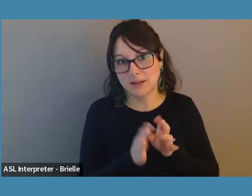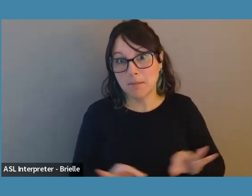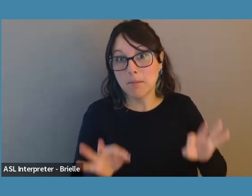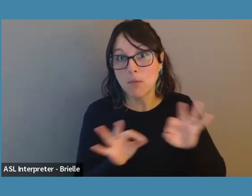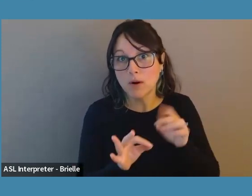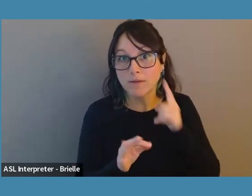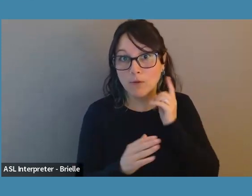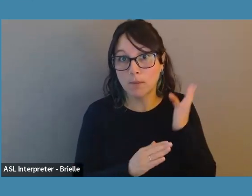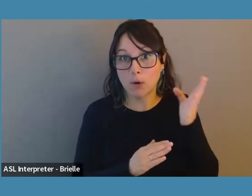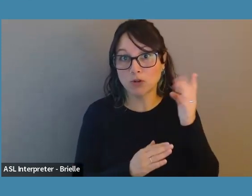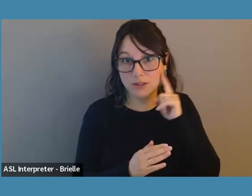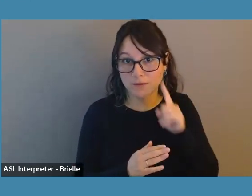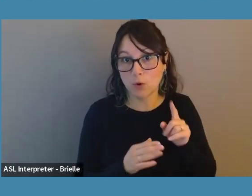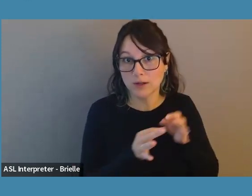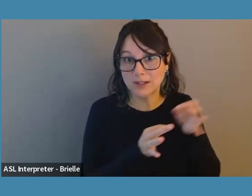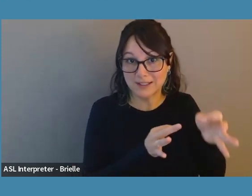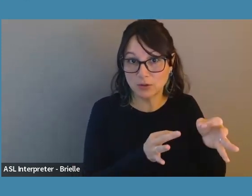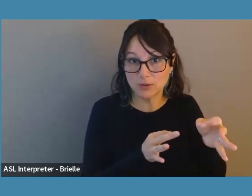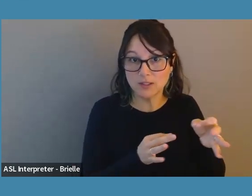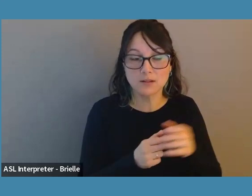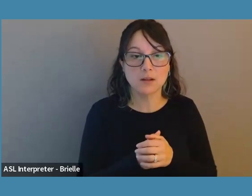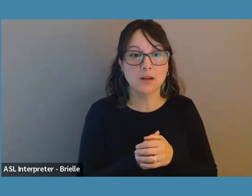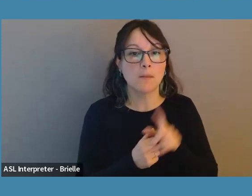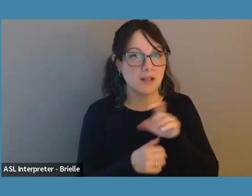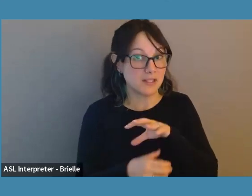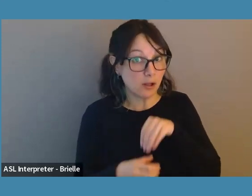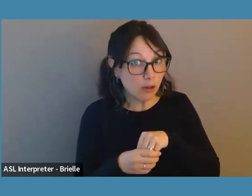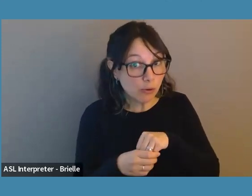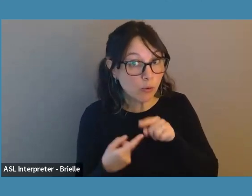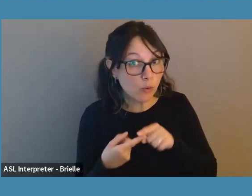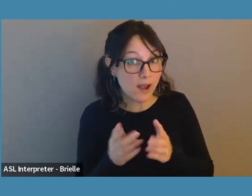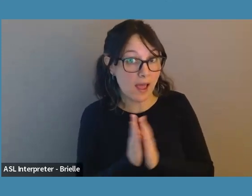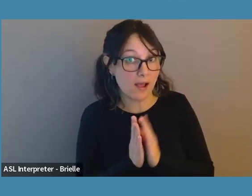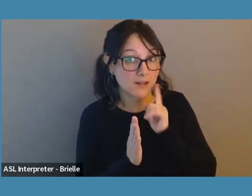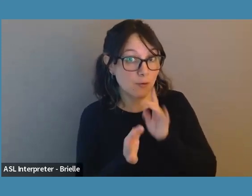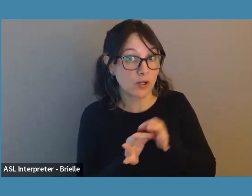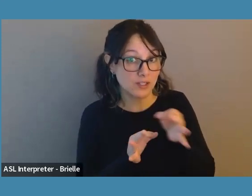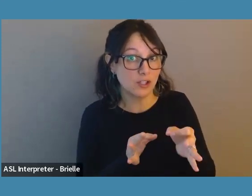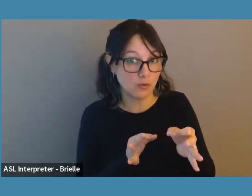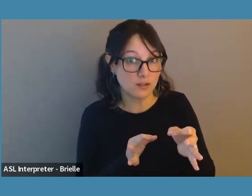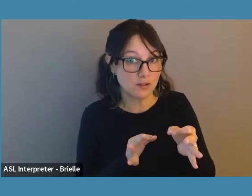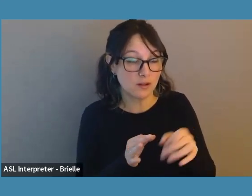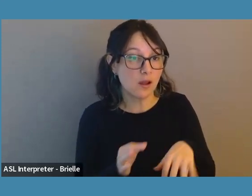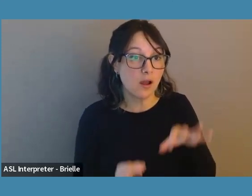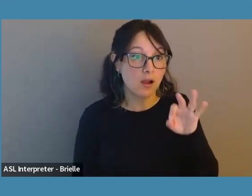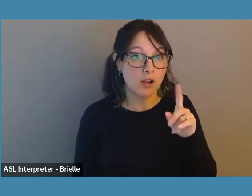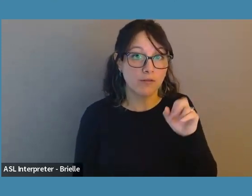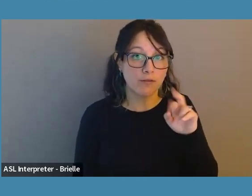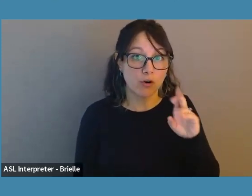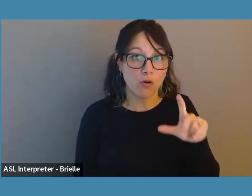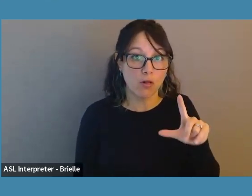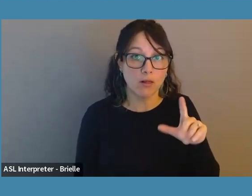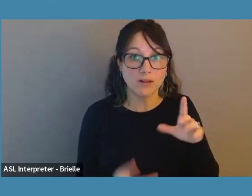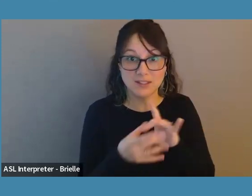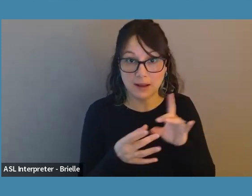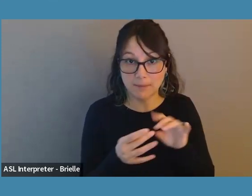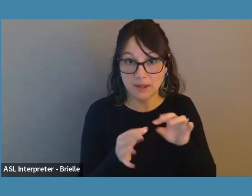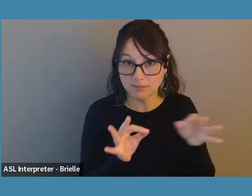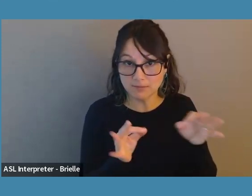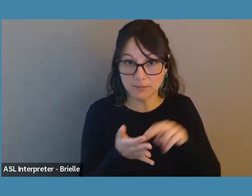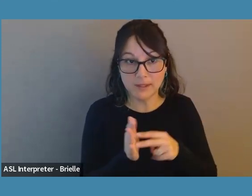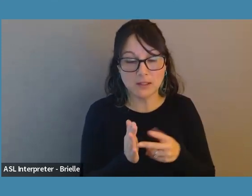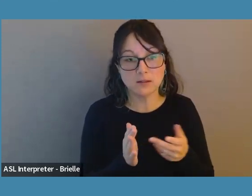for continuance, and you need to include one when you're asking for a continuance. A conferral statement is